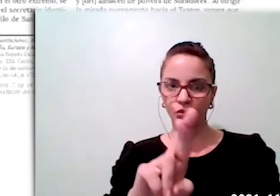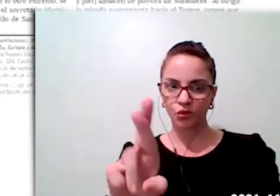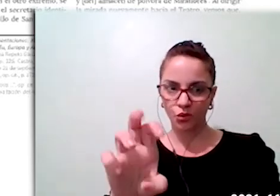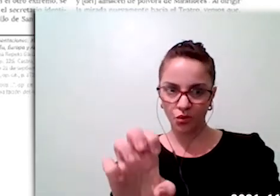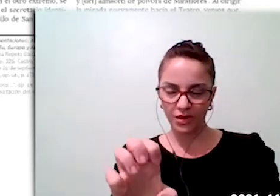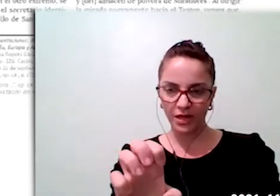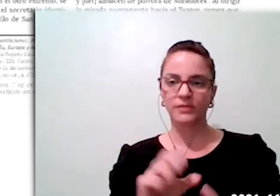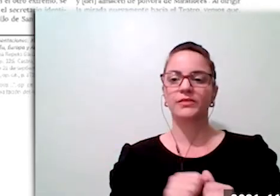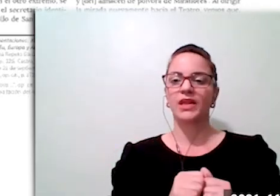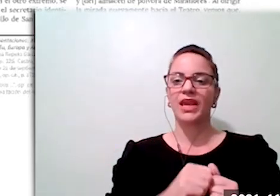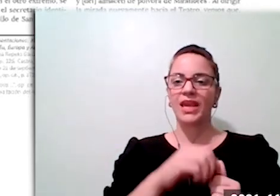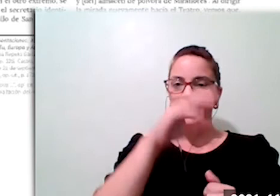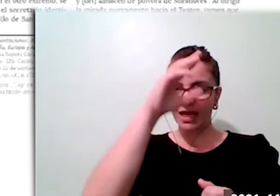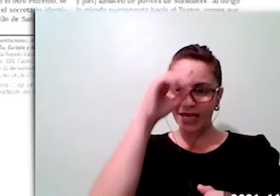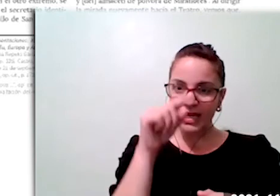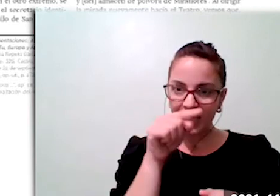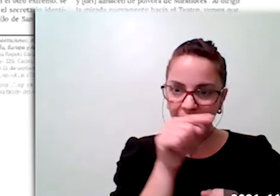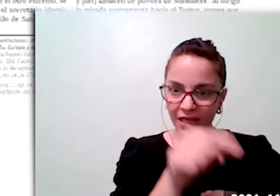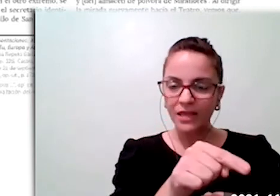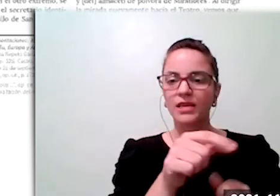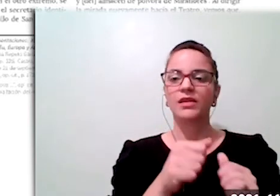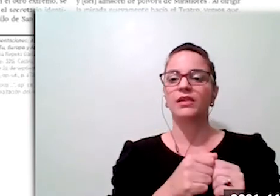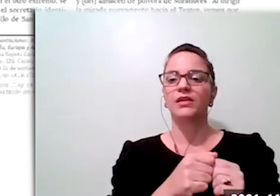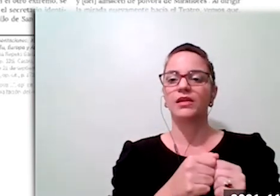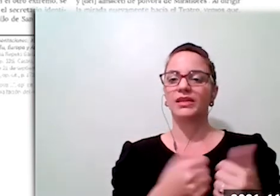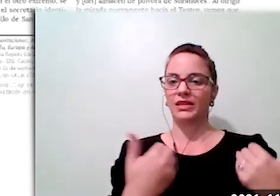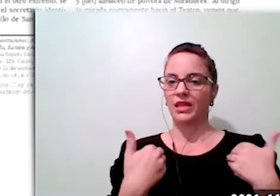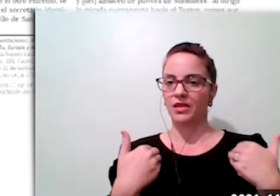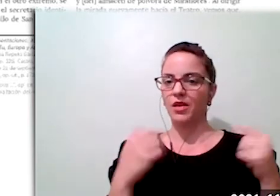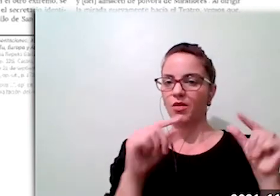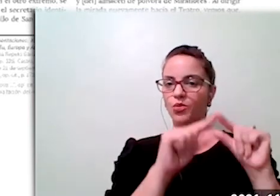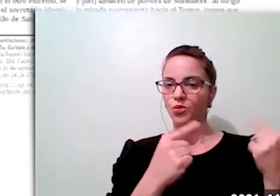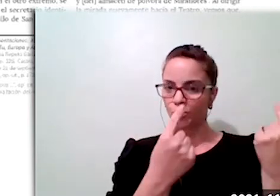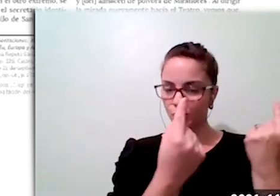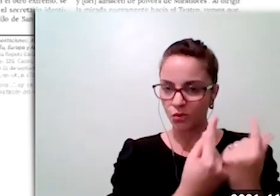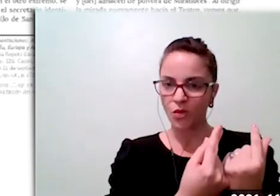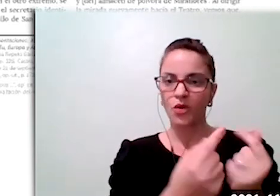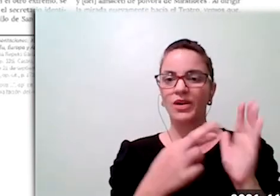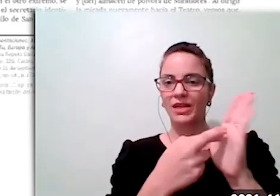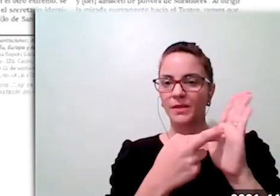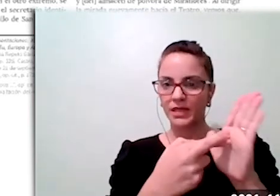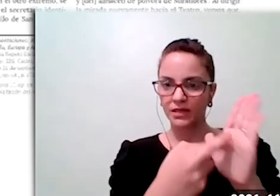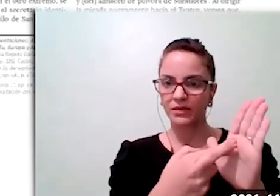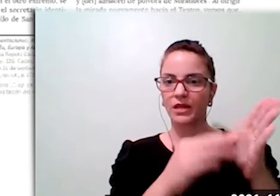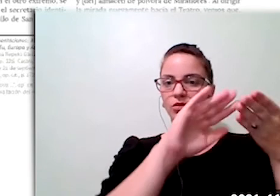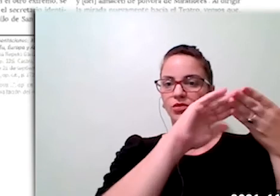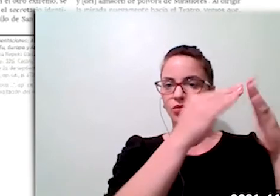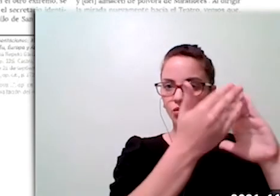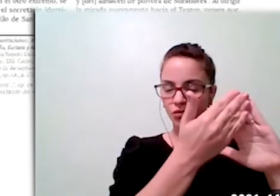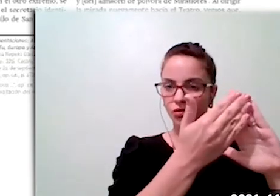Metcalf, as he was portrayed accompanied by impressive representations of the city's built